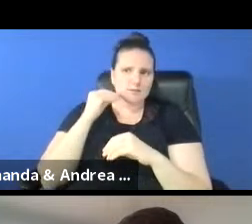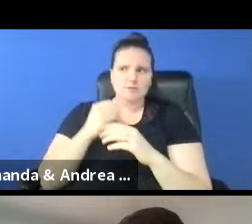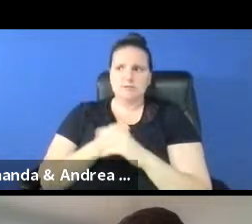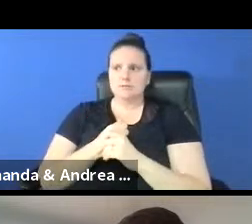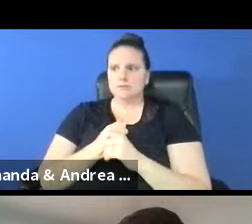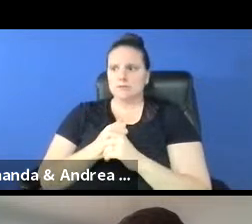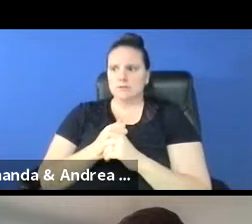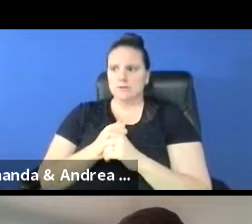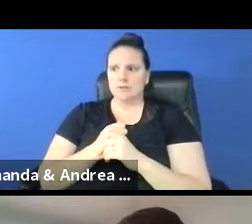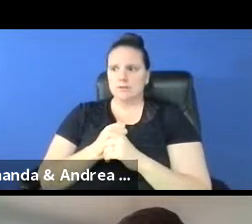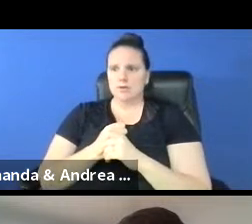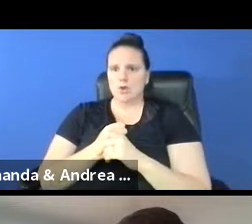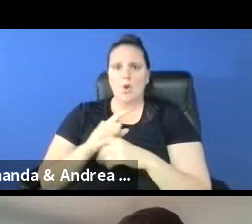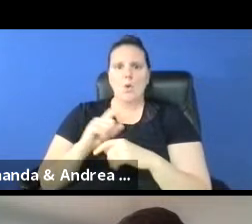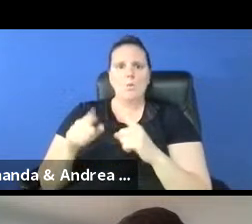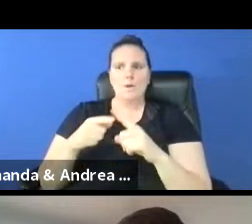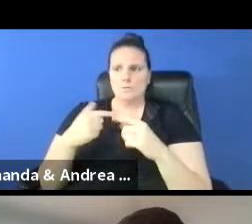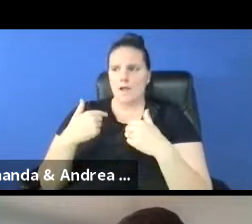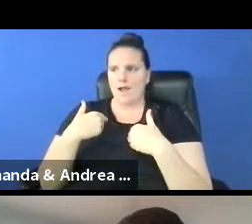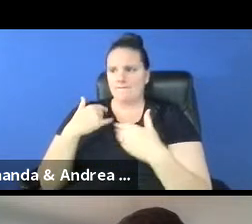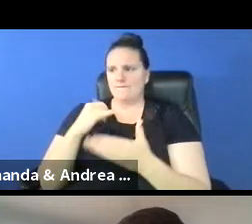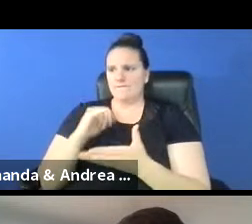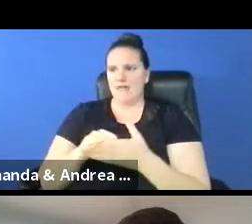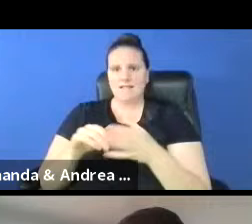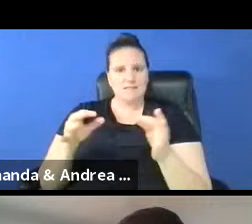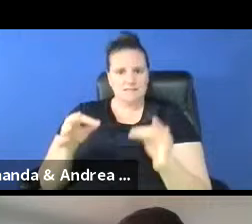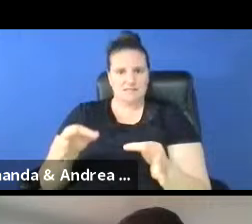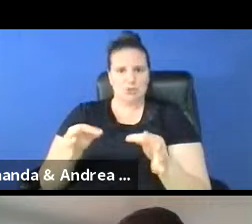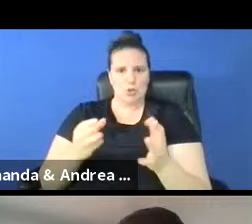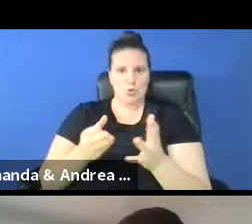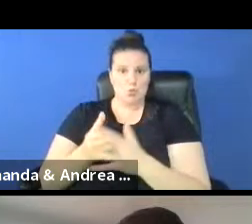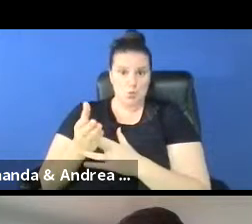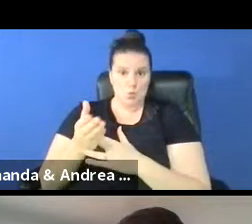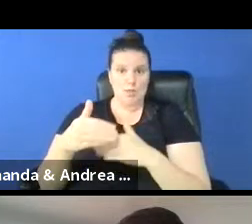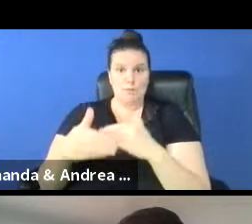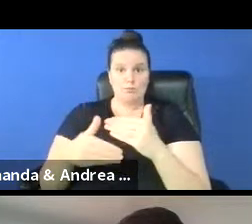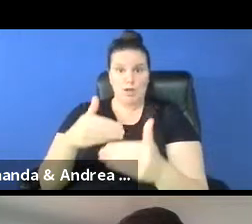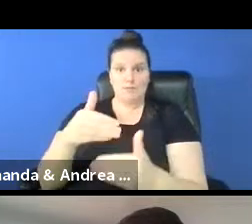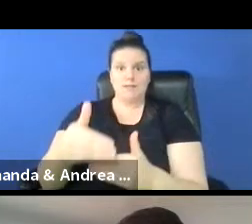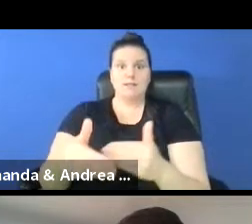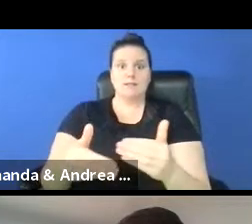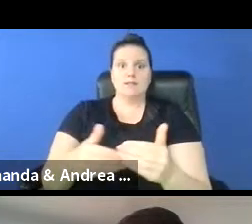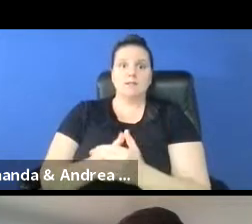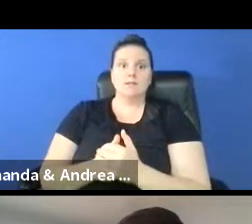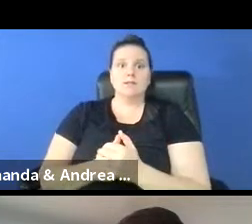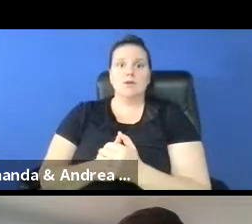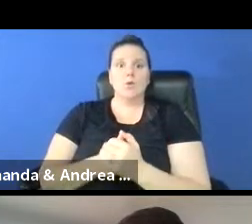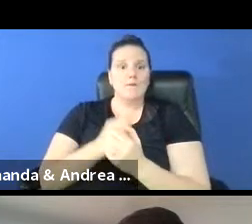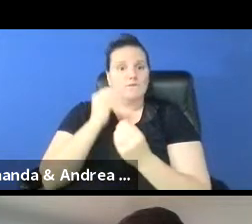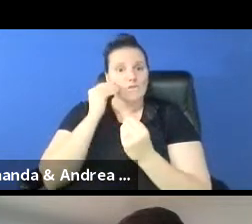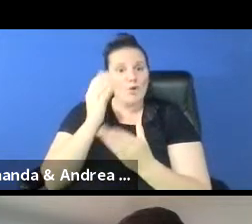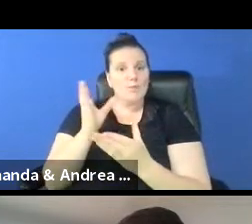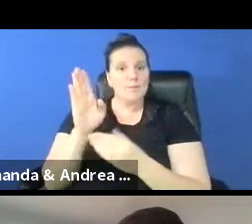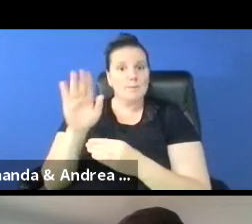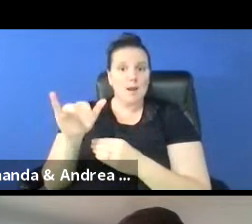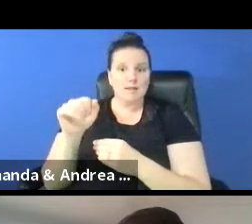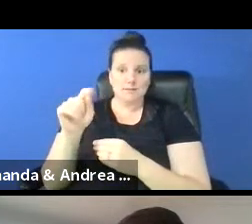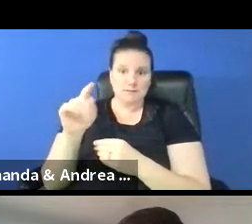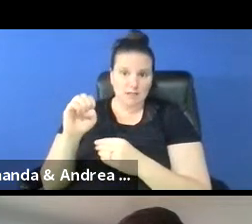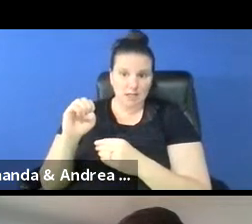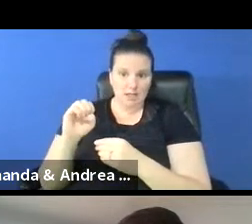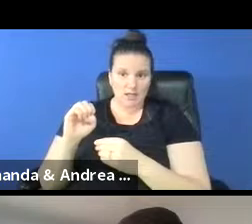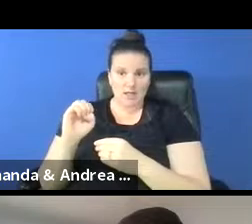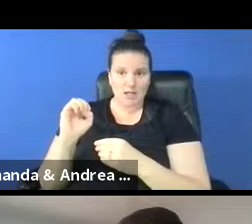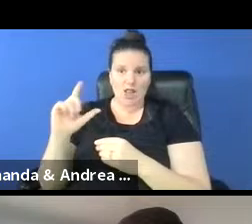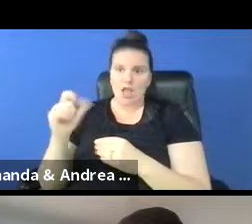we are taking these decisions through the process, informing the bi-state ledge of